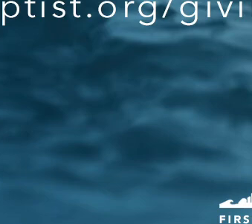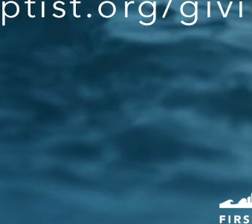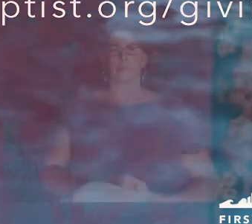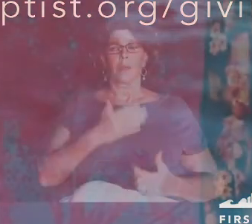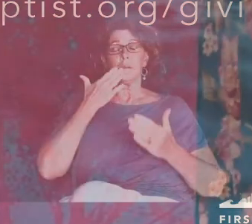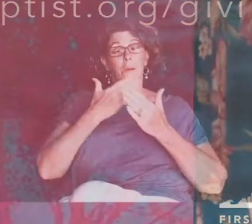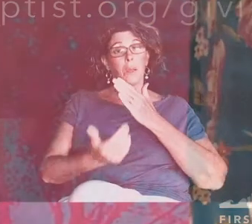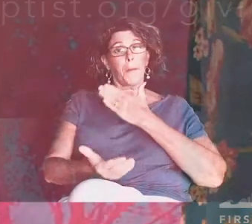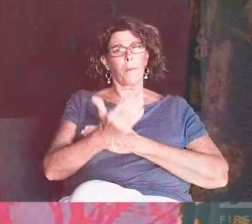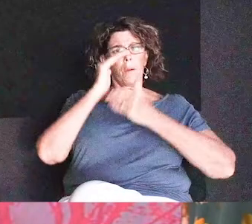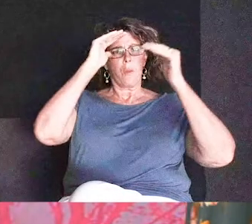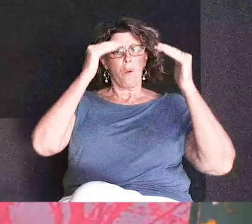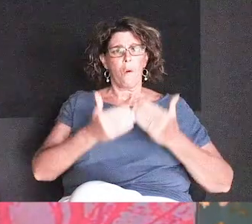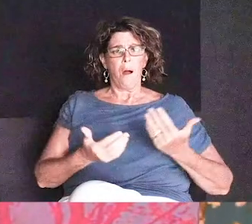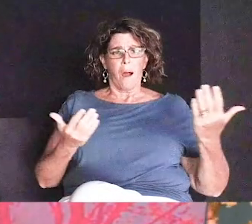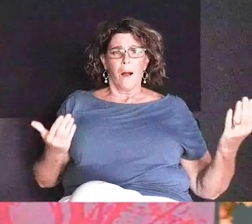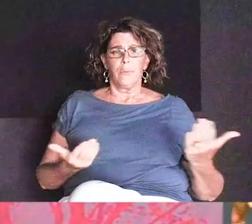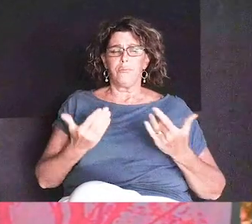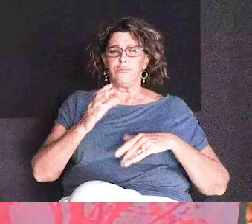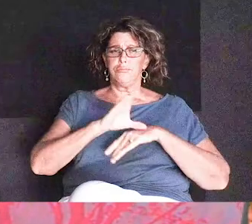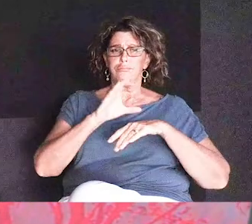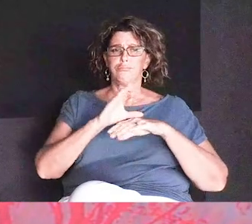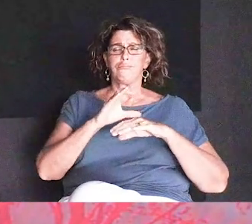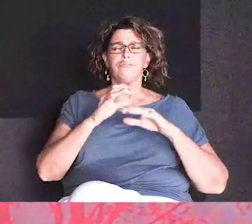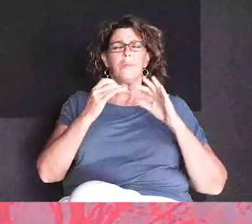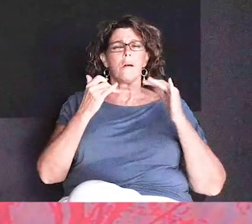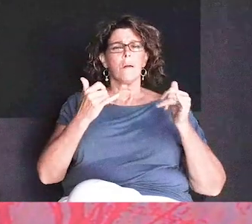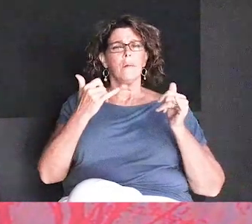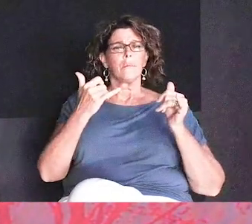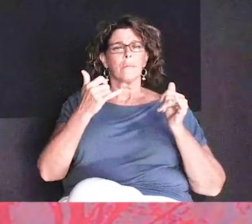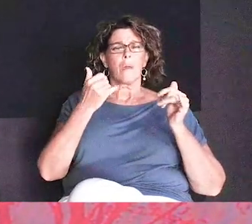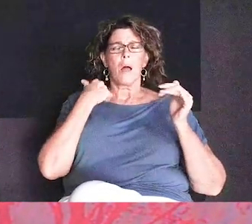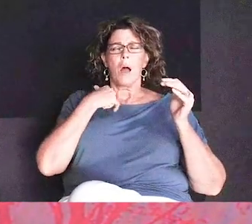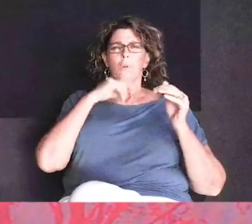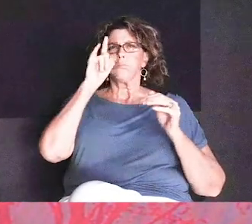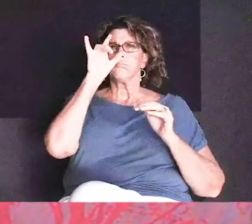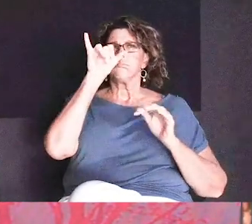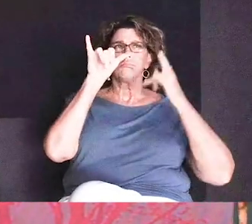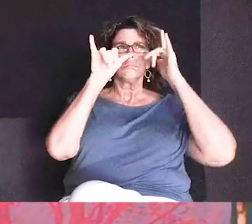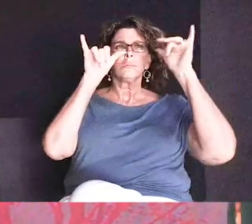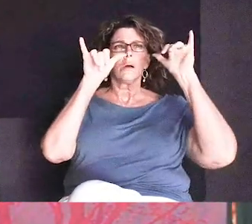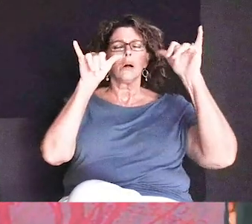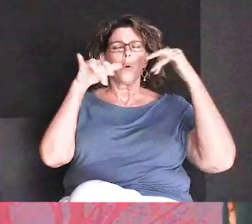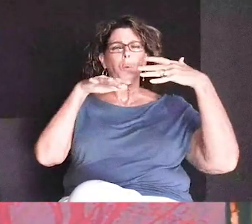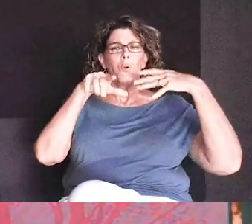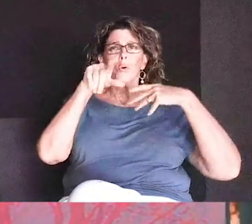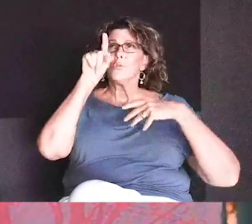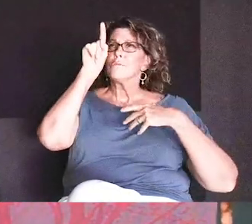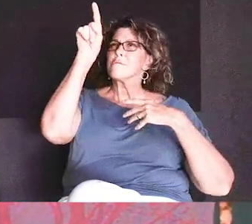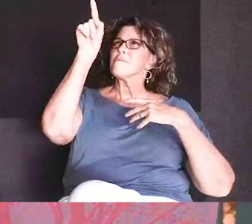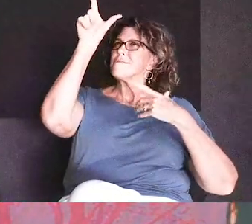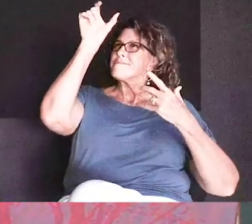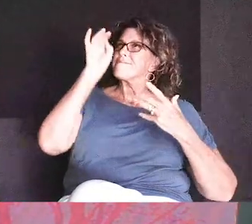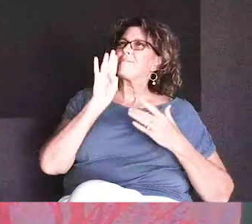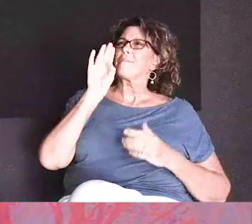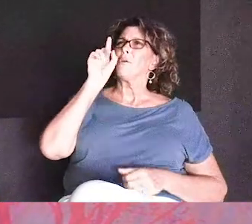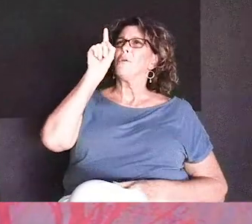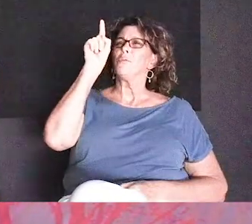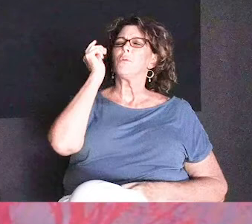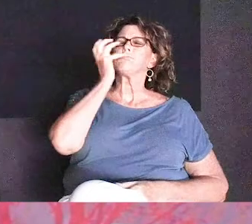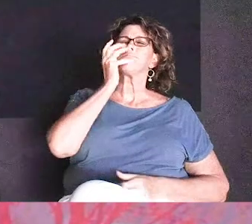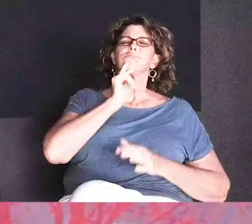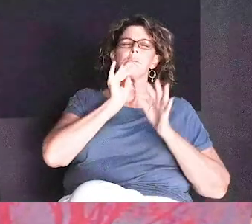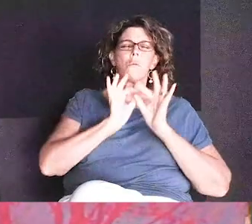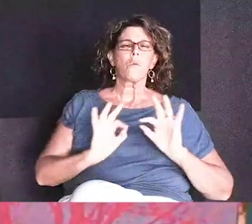Good morning and welcome to First Baptist. The psalmist wrote, "From everlasting to everlasting, you are God. You are worthy of